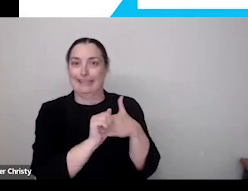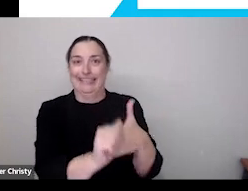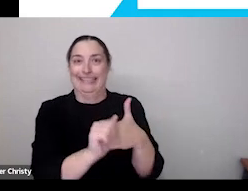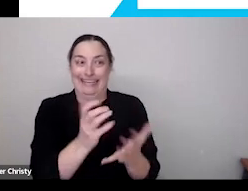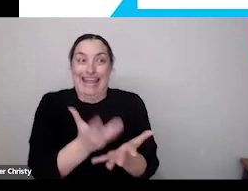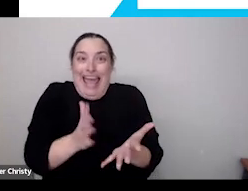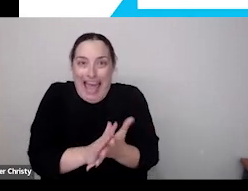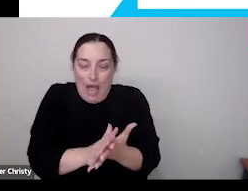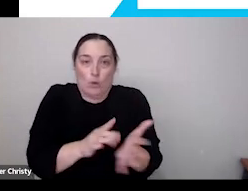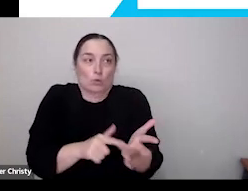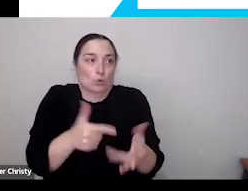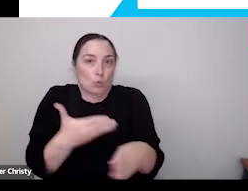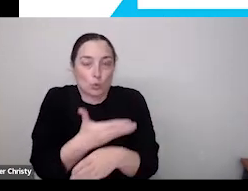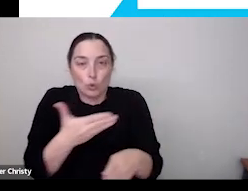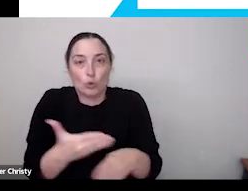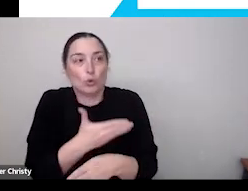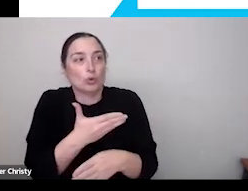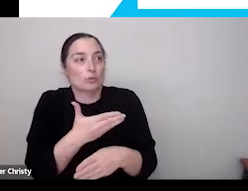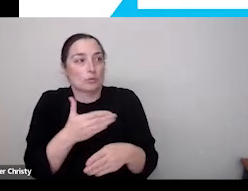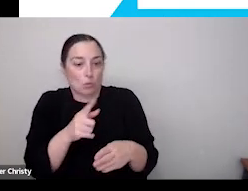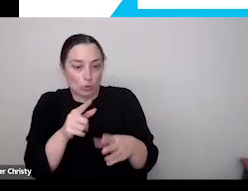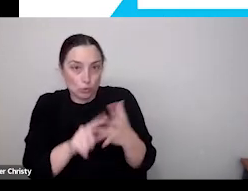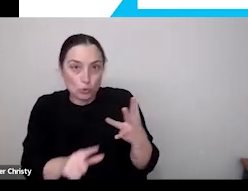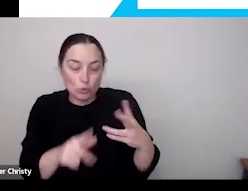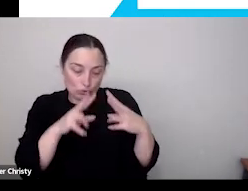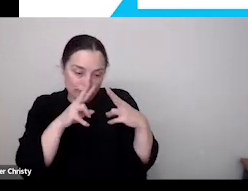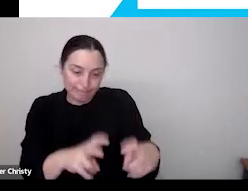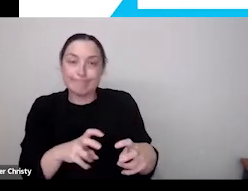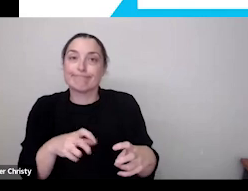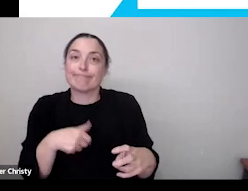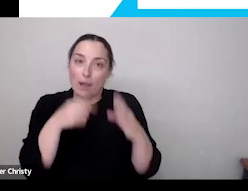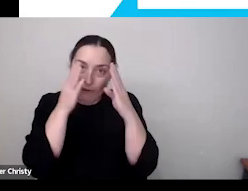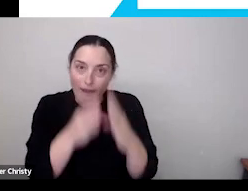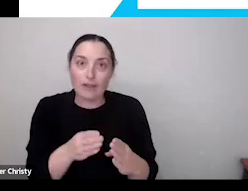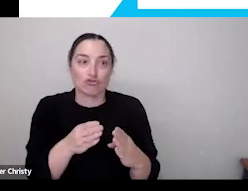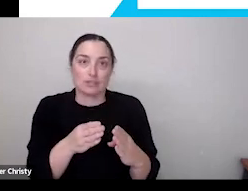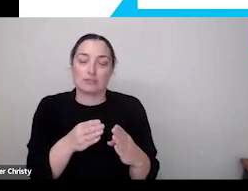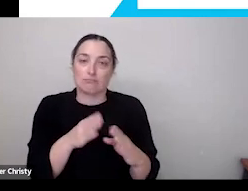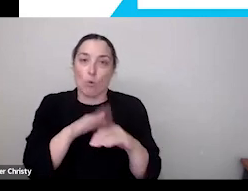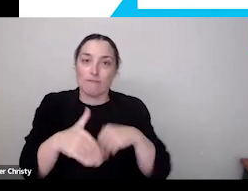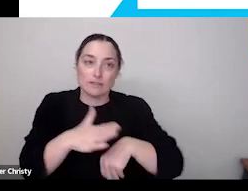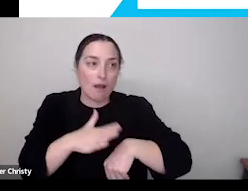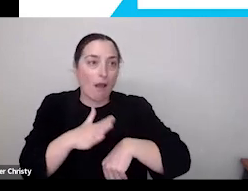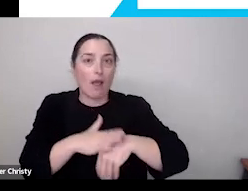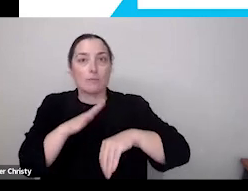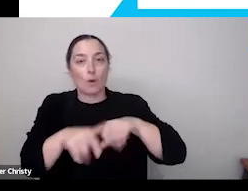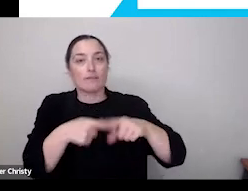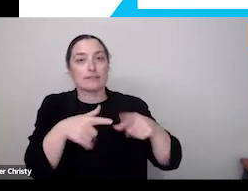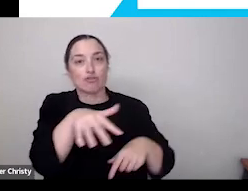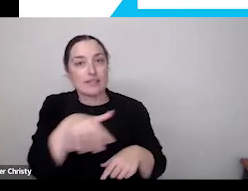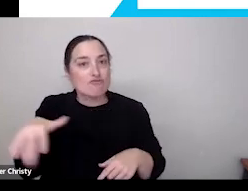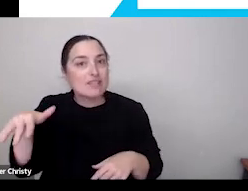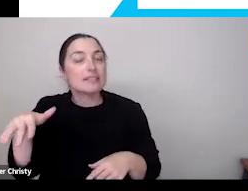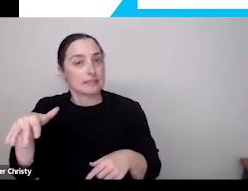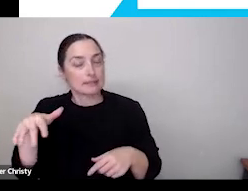our attention. Tools help us to sustain our interactions over time, across sectors, and across disciplines. And